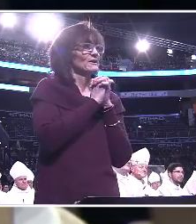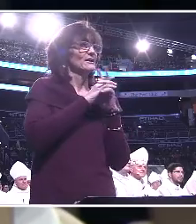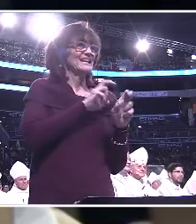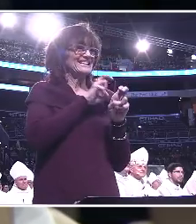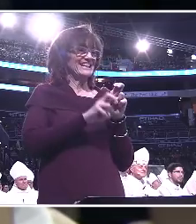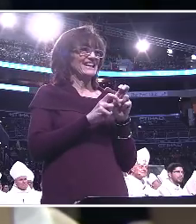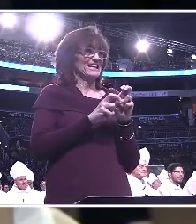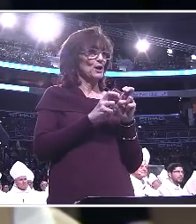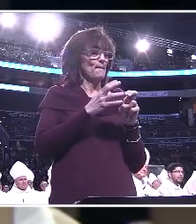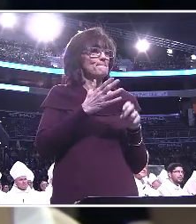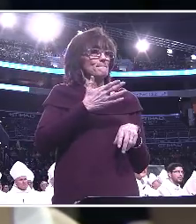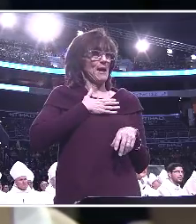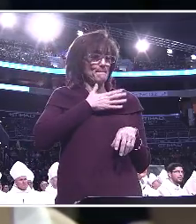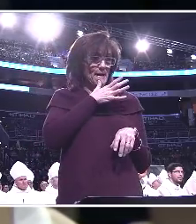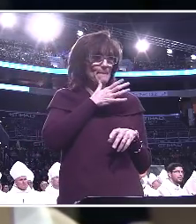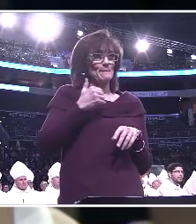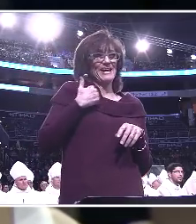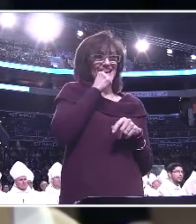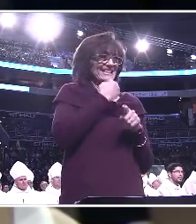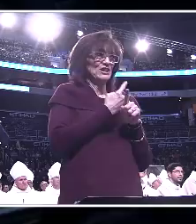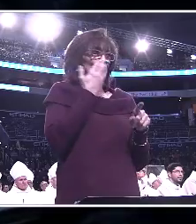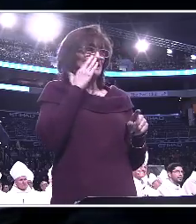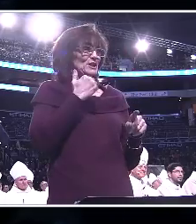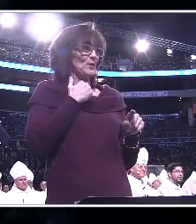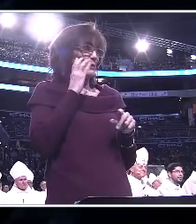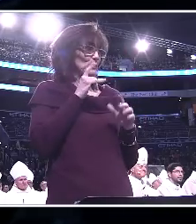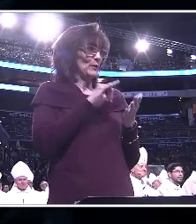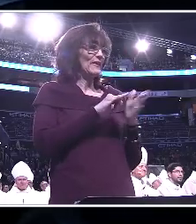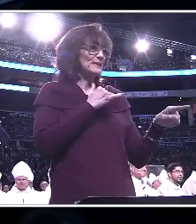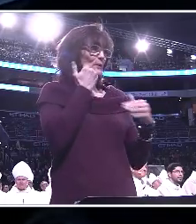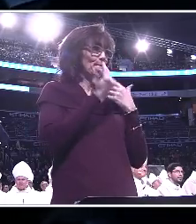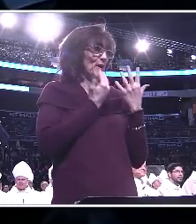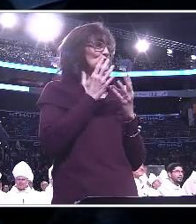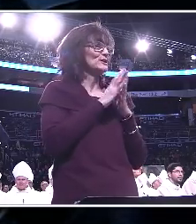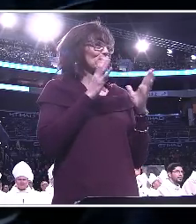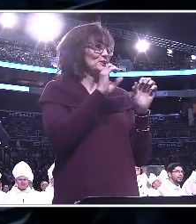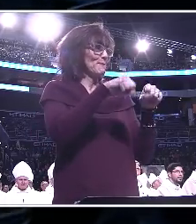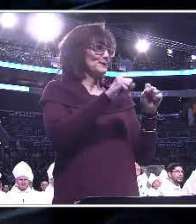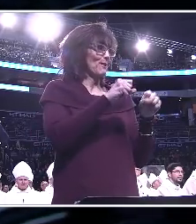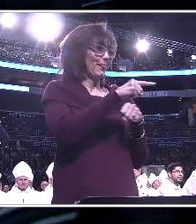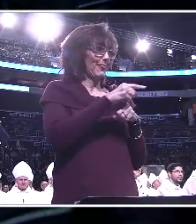my mother is my youngest sister. She doesn't know I'm going to do this, so I'm going to embarrass her as much as I can.